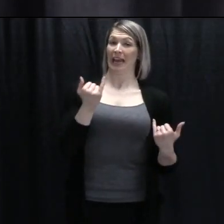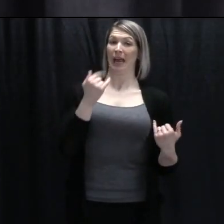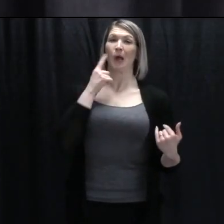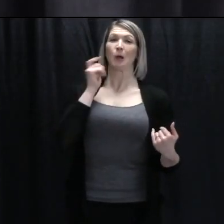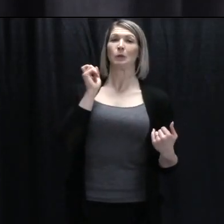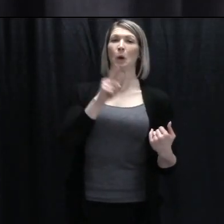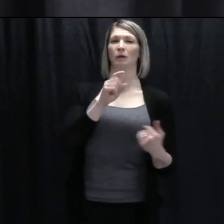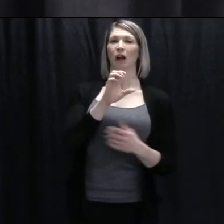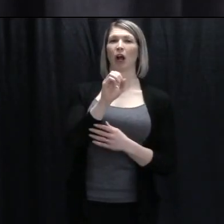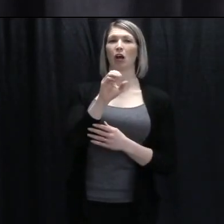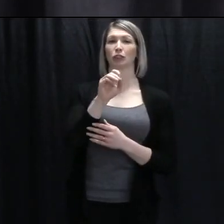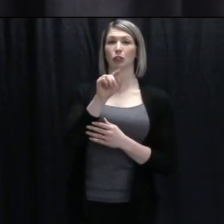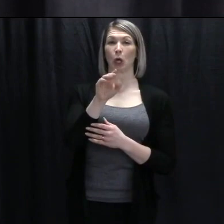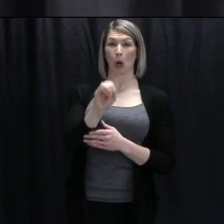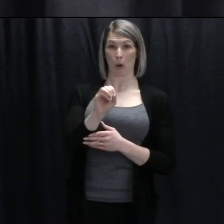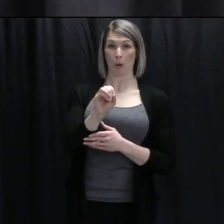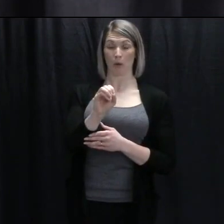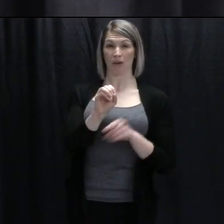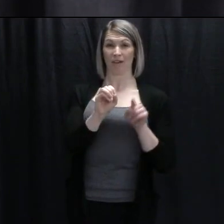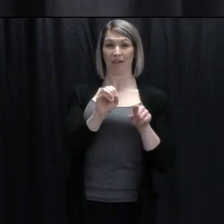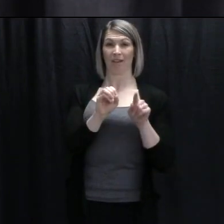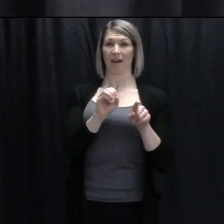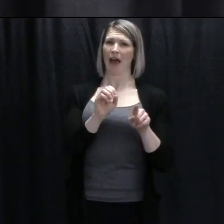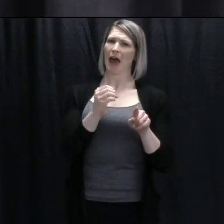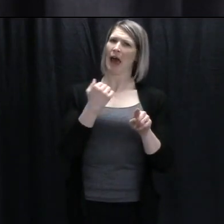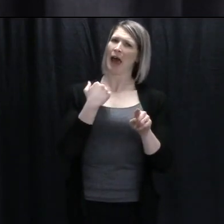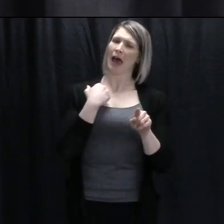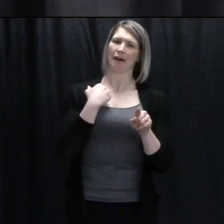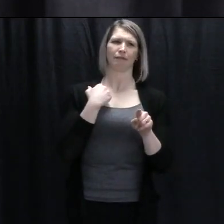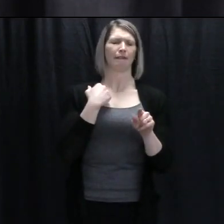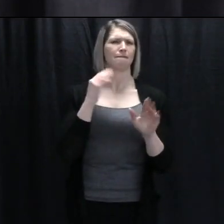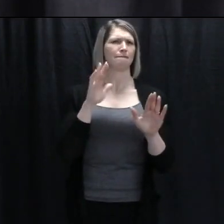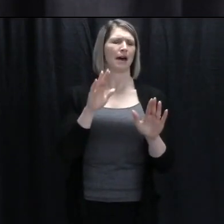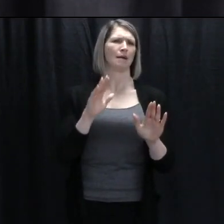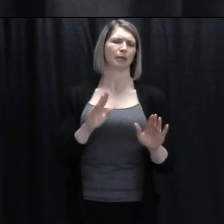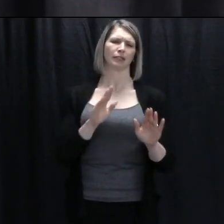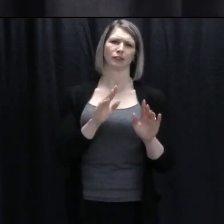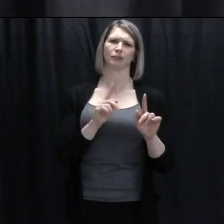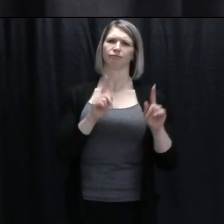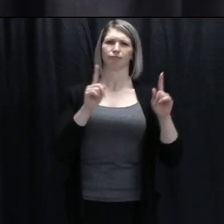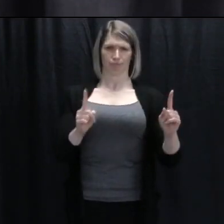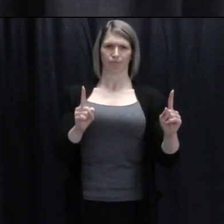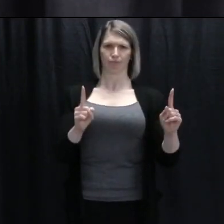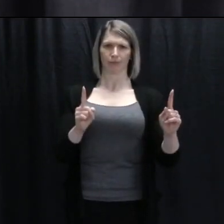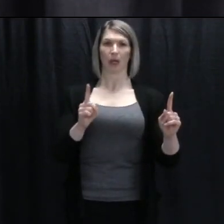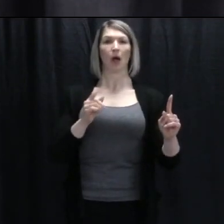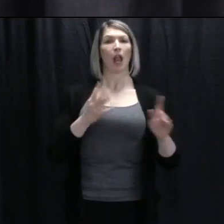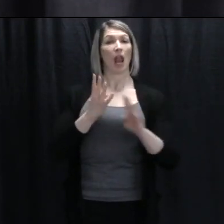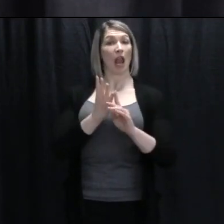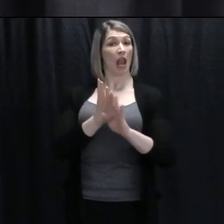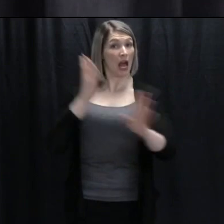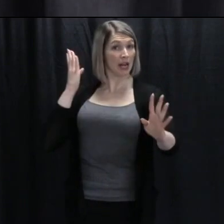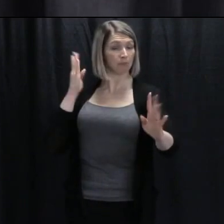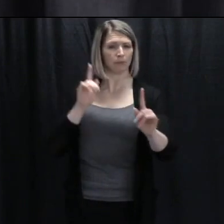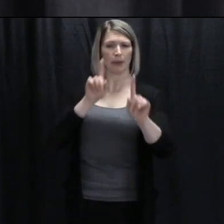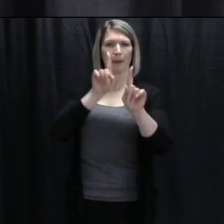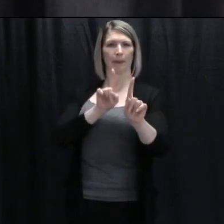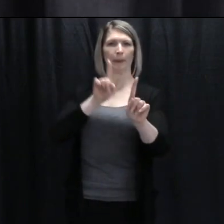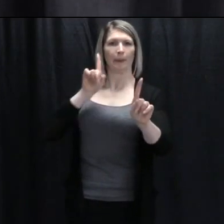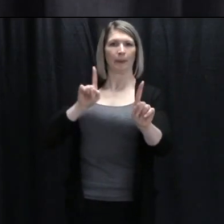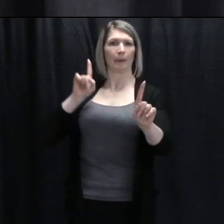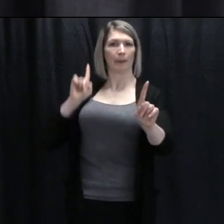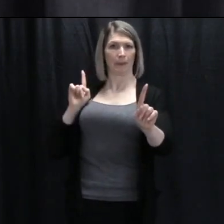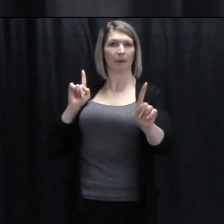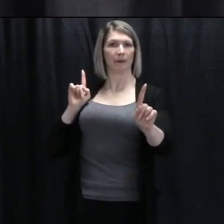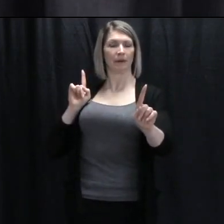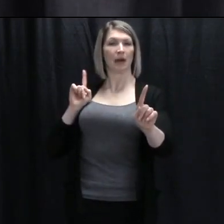example, where they have good social distancing, orderly lineups, and limits of people in the store. But